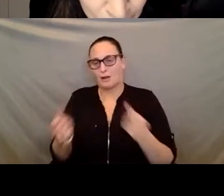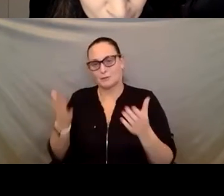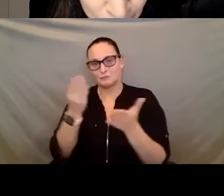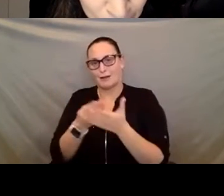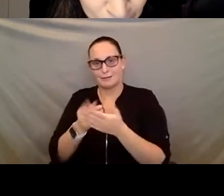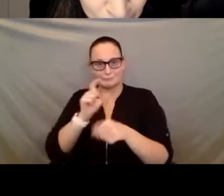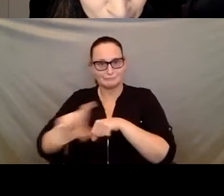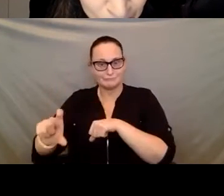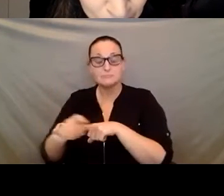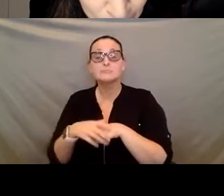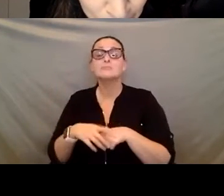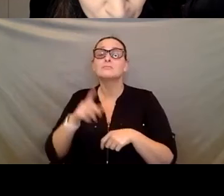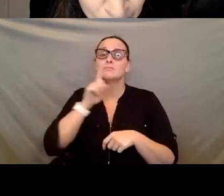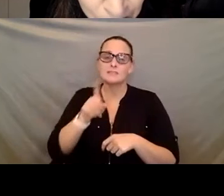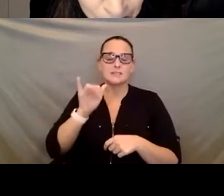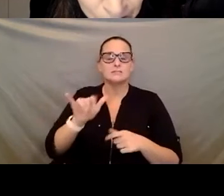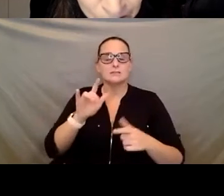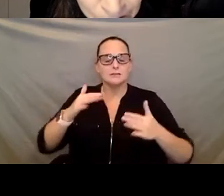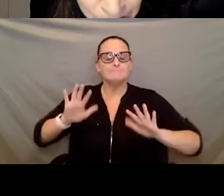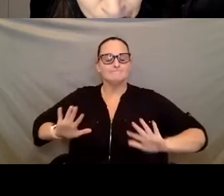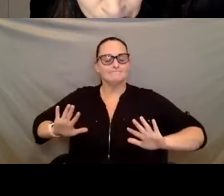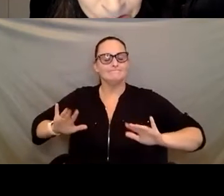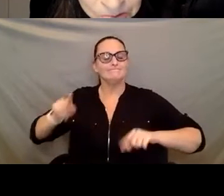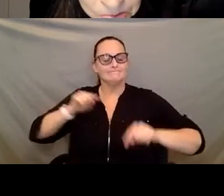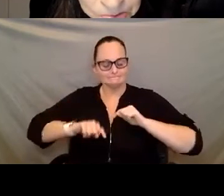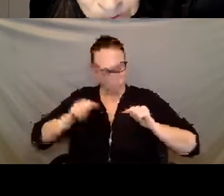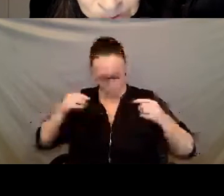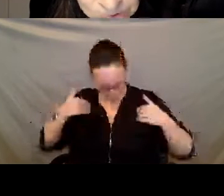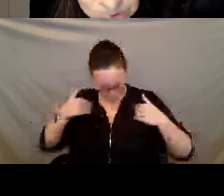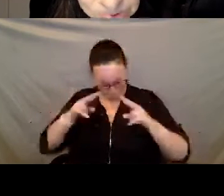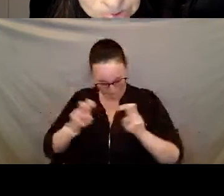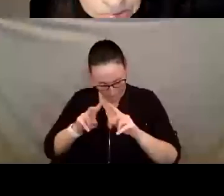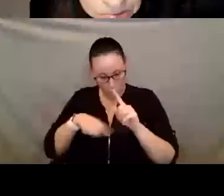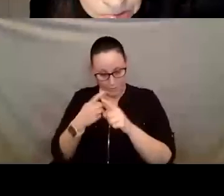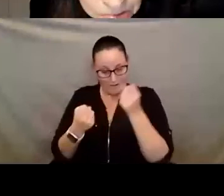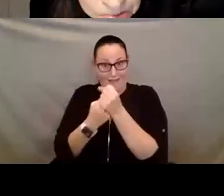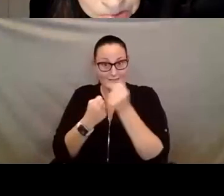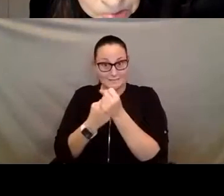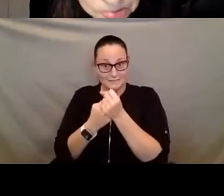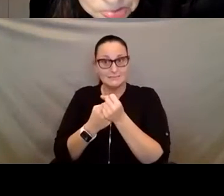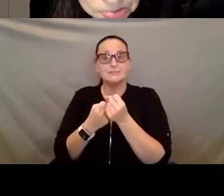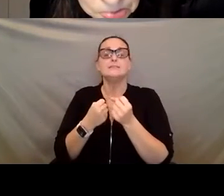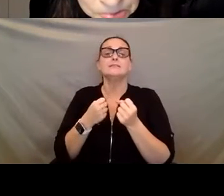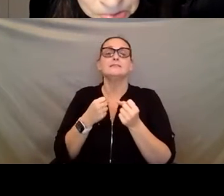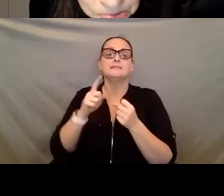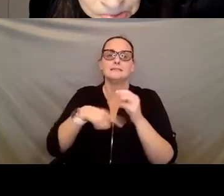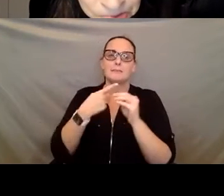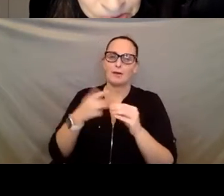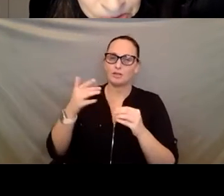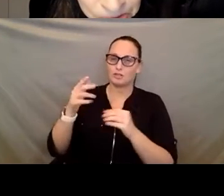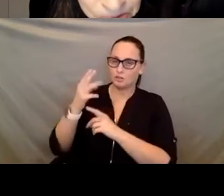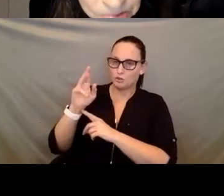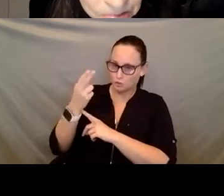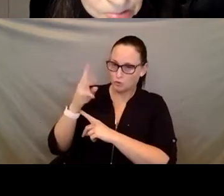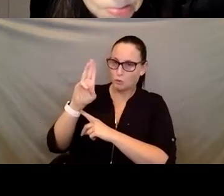it's a constant reminder that when you're doing your advocacy, it's about human beings, right? It's